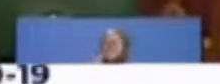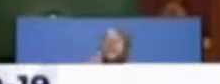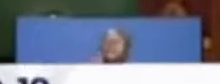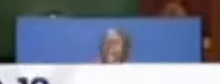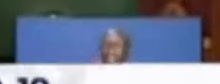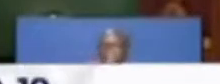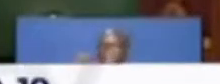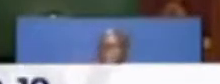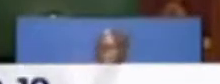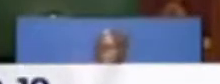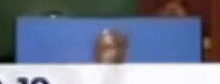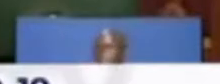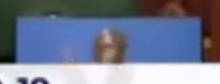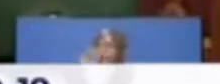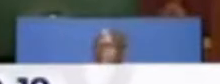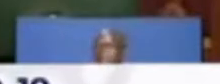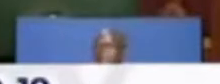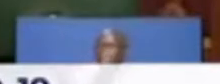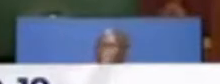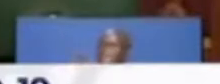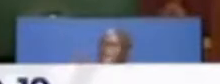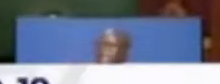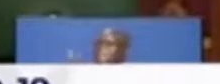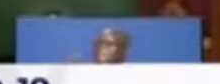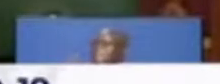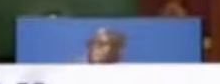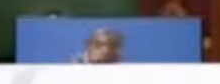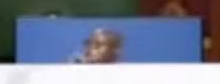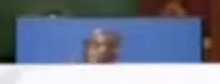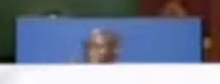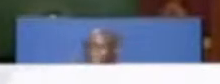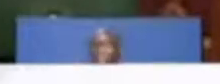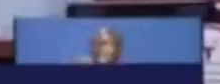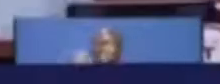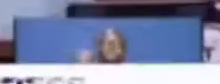daily. Mujiulize hiyo pesa ingine ilikuwa inaenda wapi?